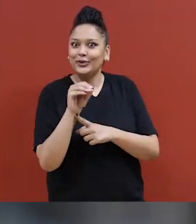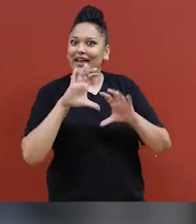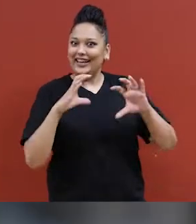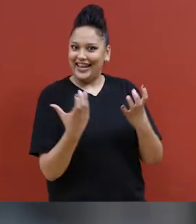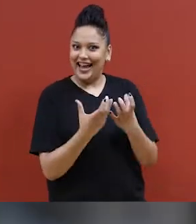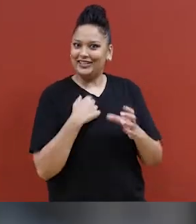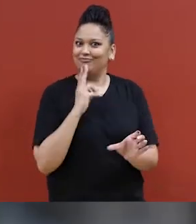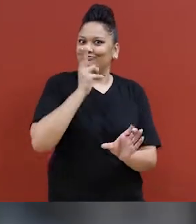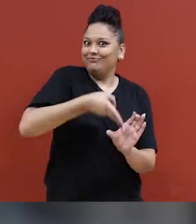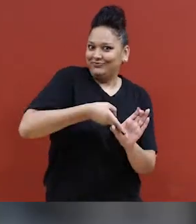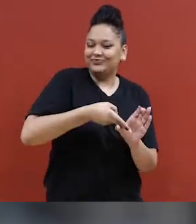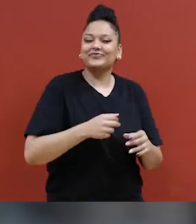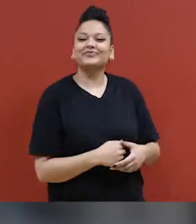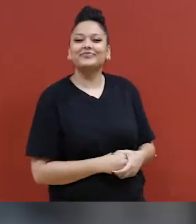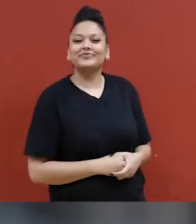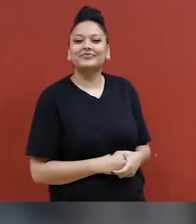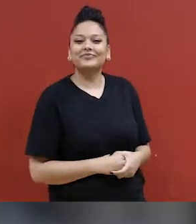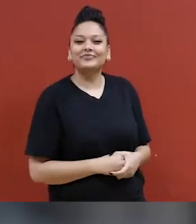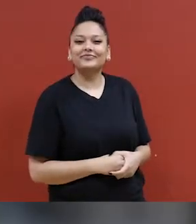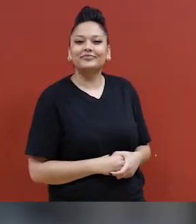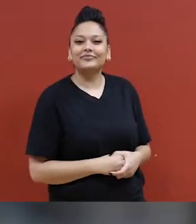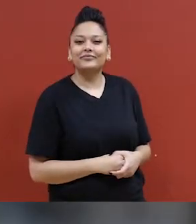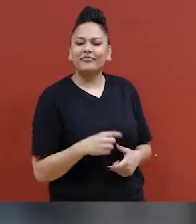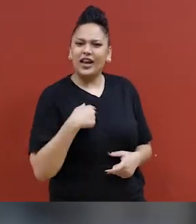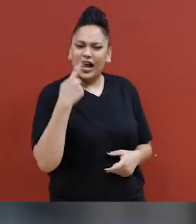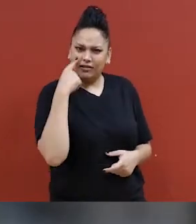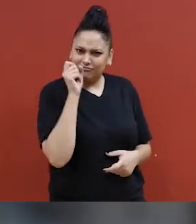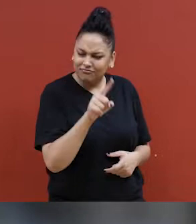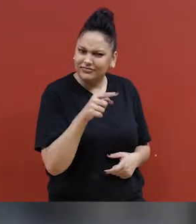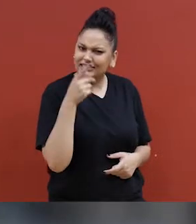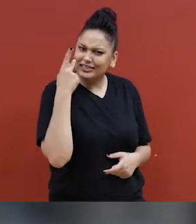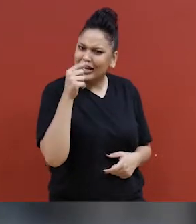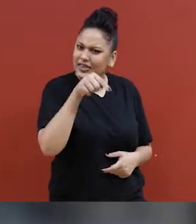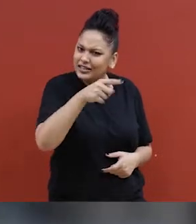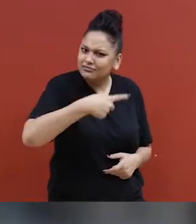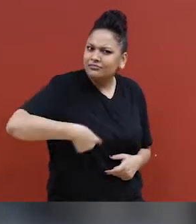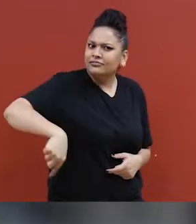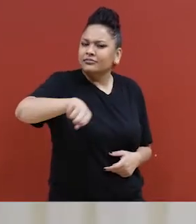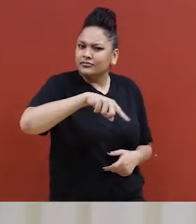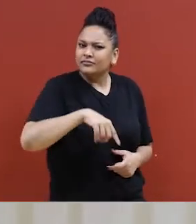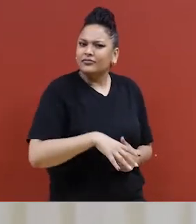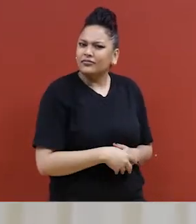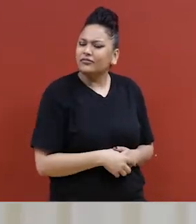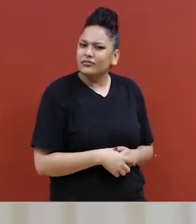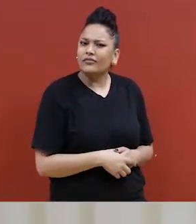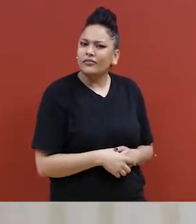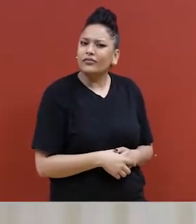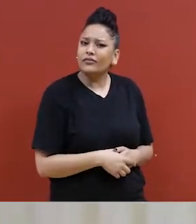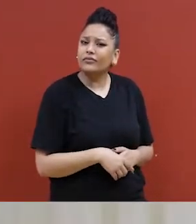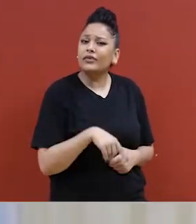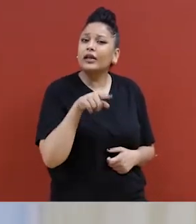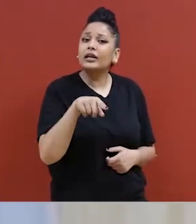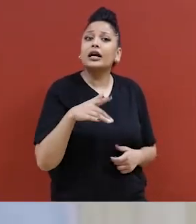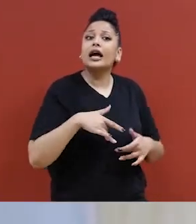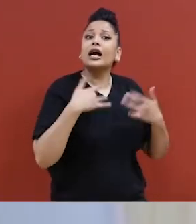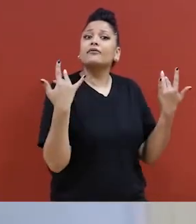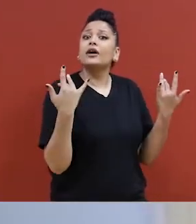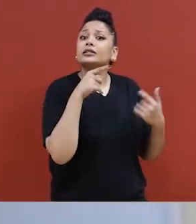and I have seen Wen-Do through Take Back the Night. I've seen